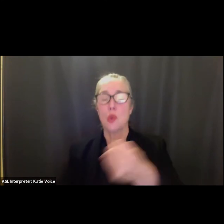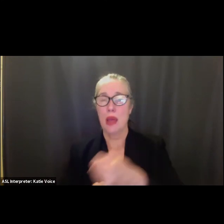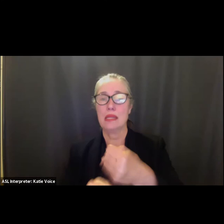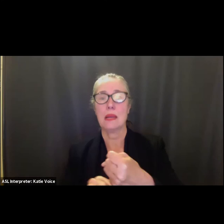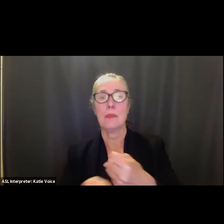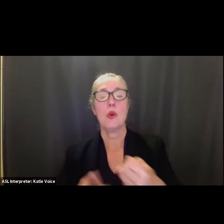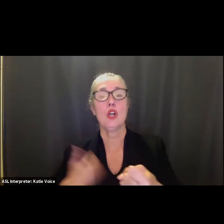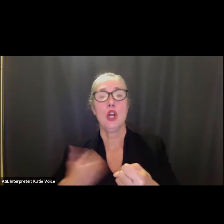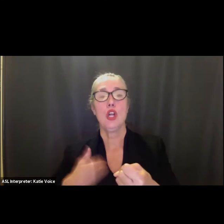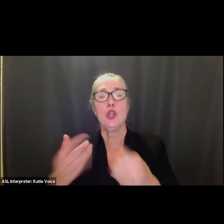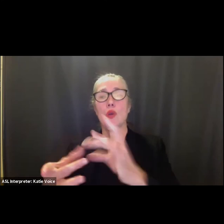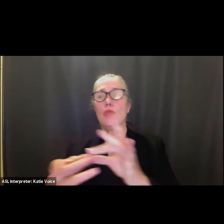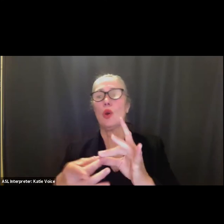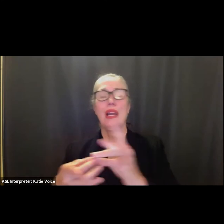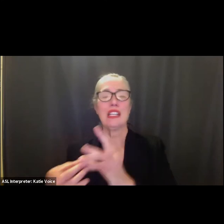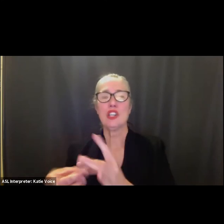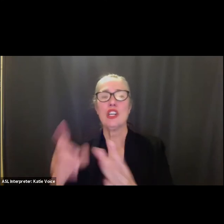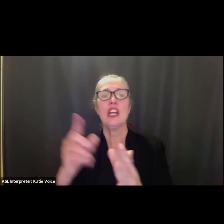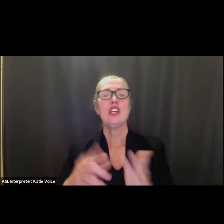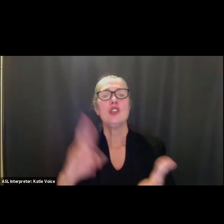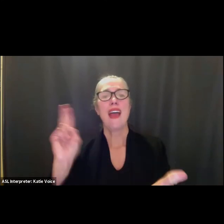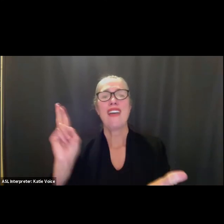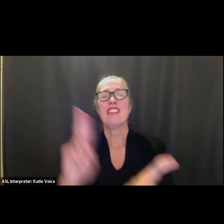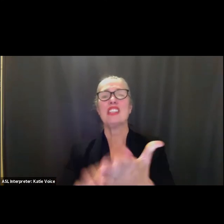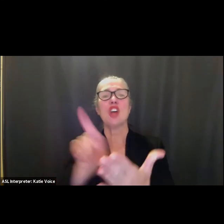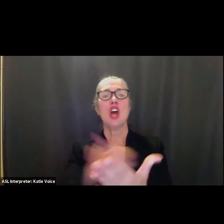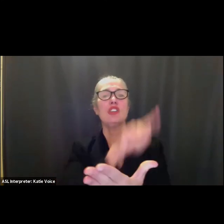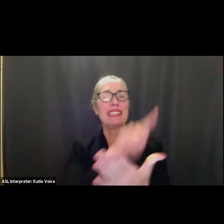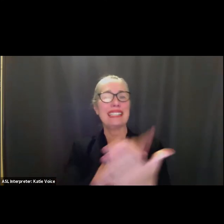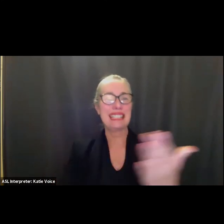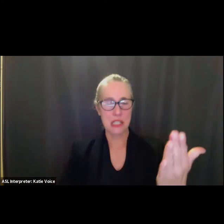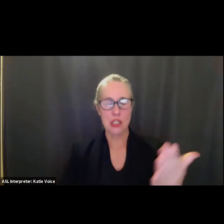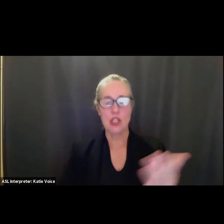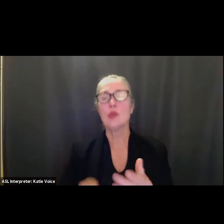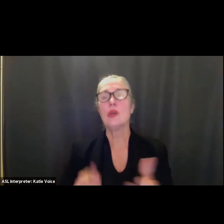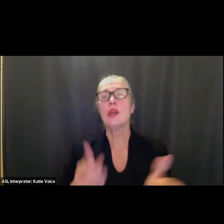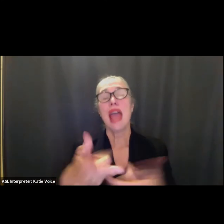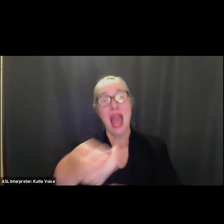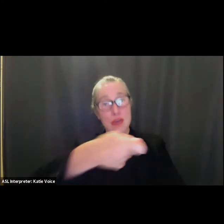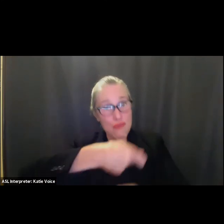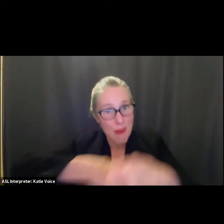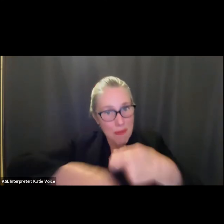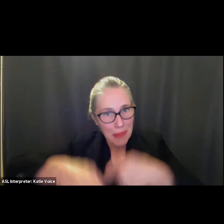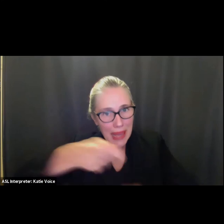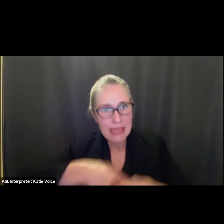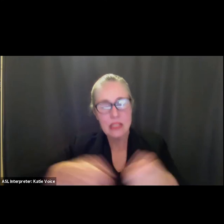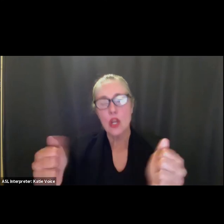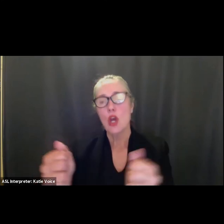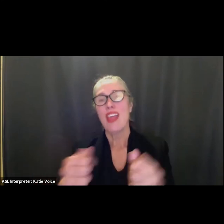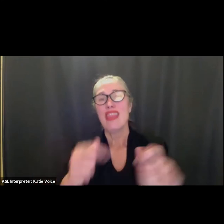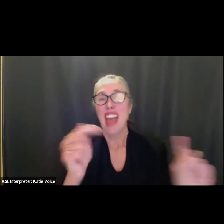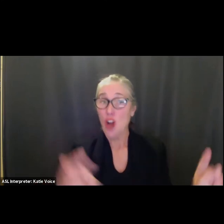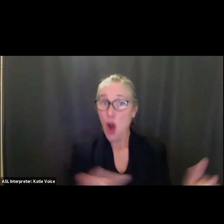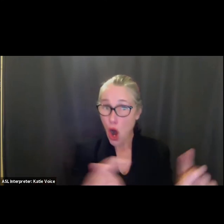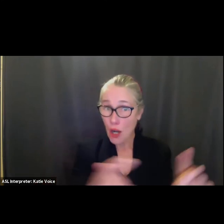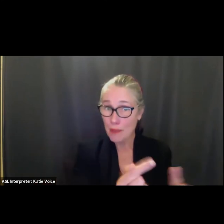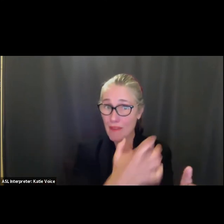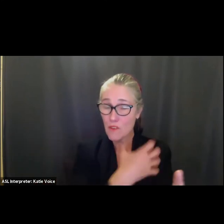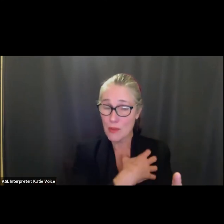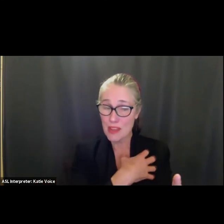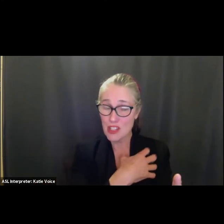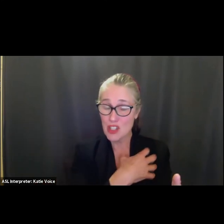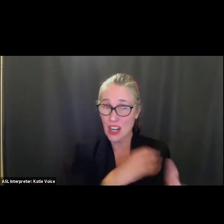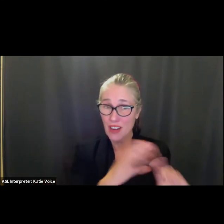discontinuing this contract and to replace those services and those harms that the sheriff's office is